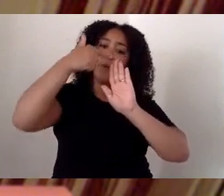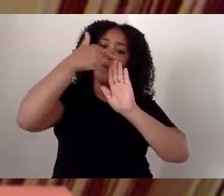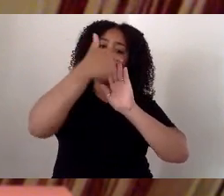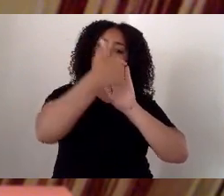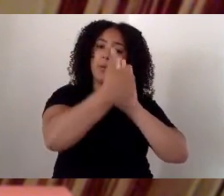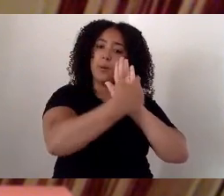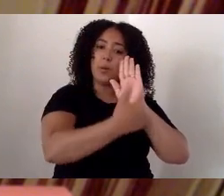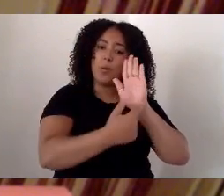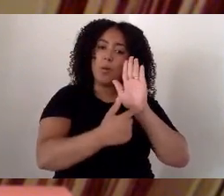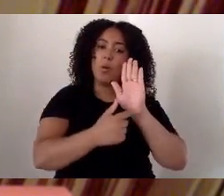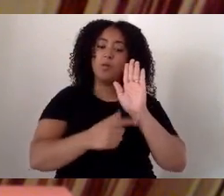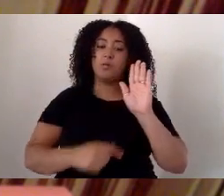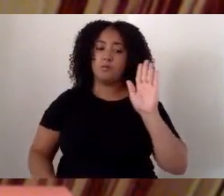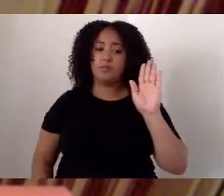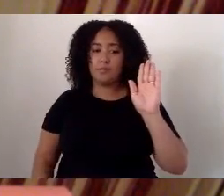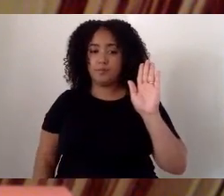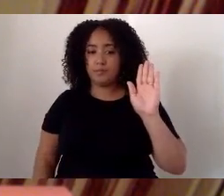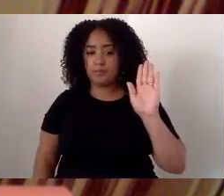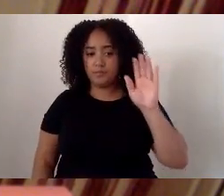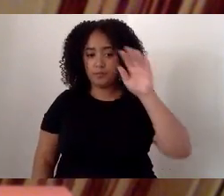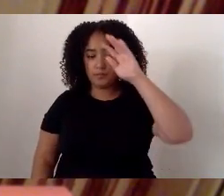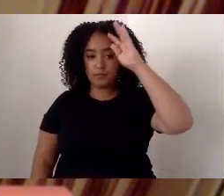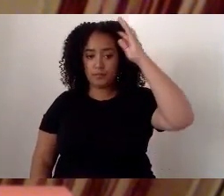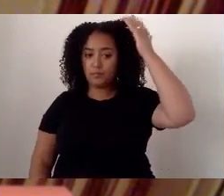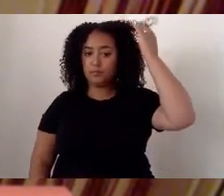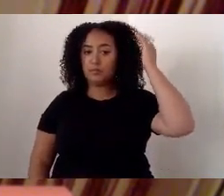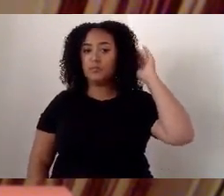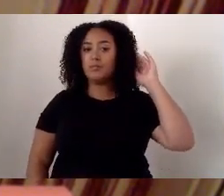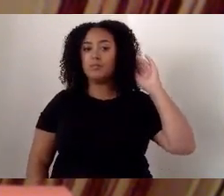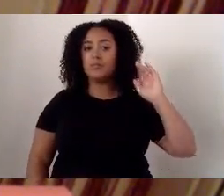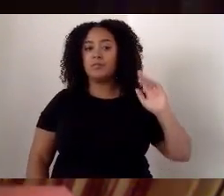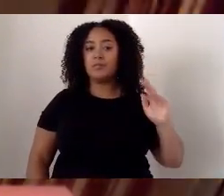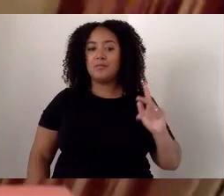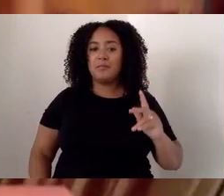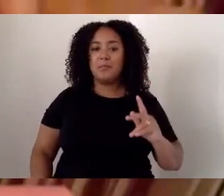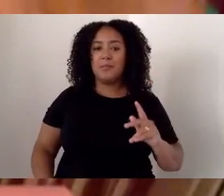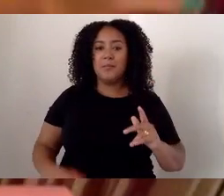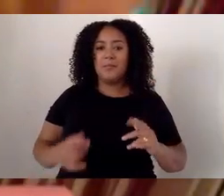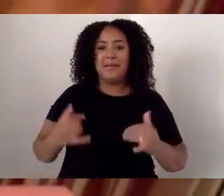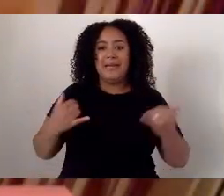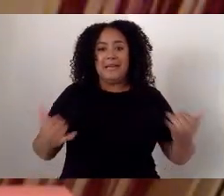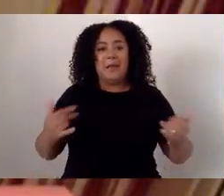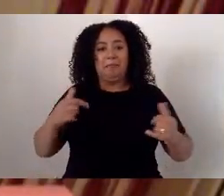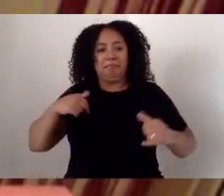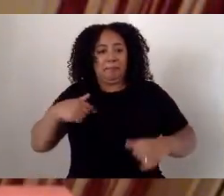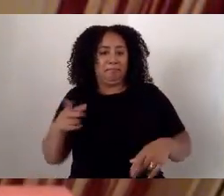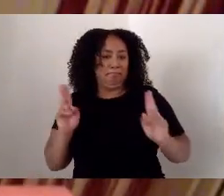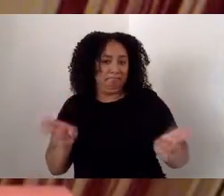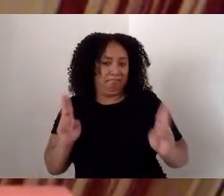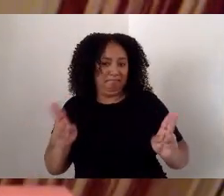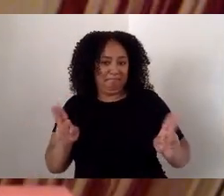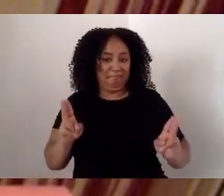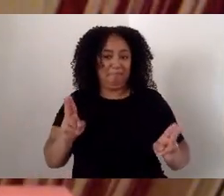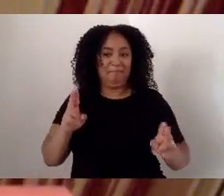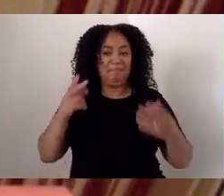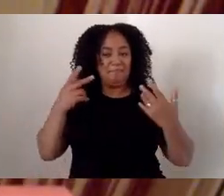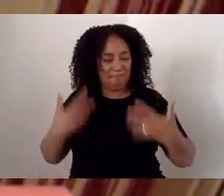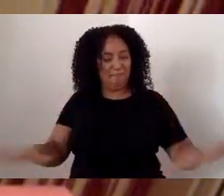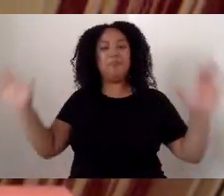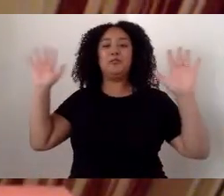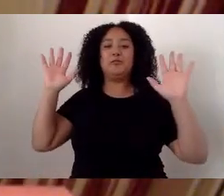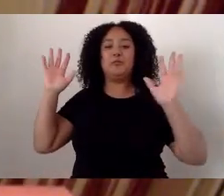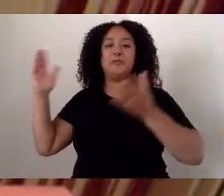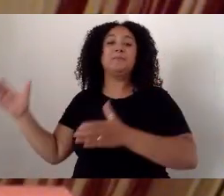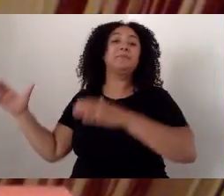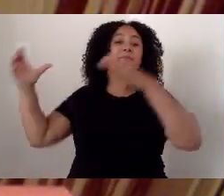shut. But to save us a little bit of time, we've already done that. So we're going to pull out this guy